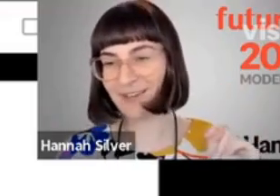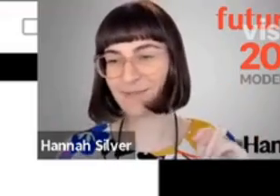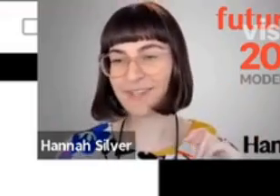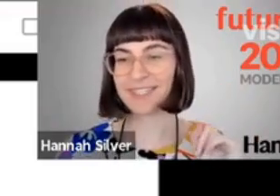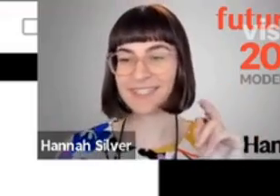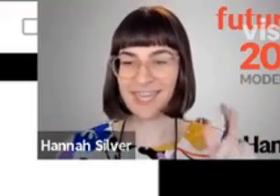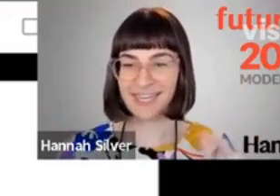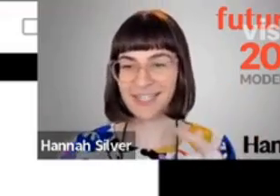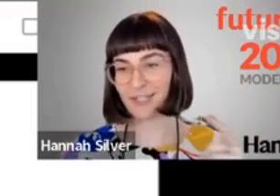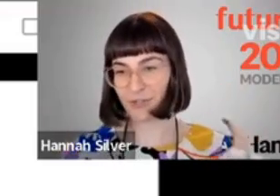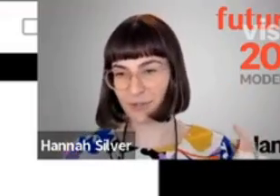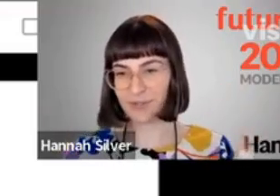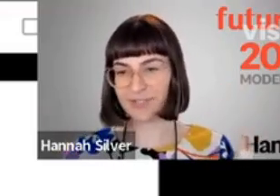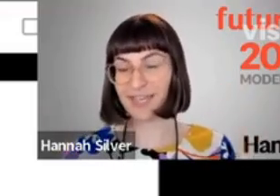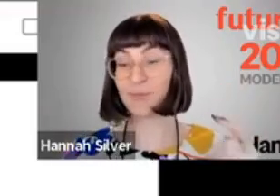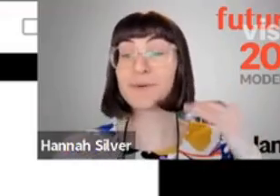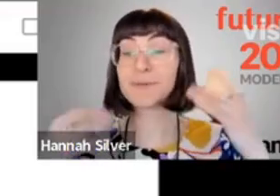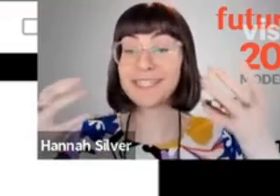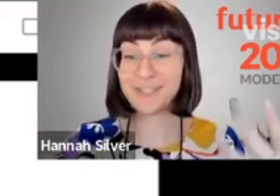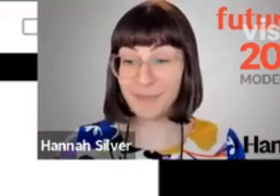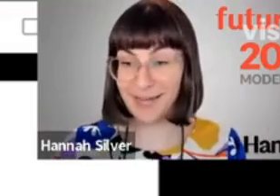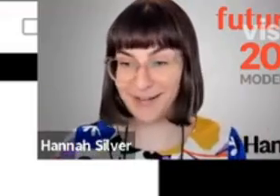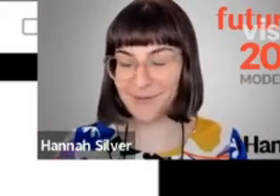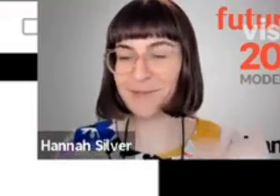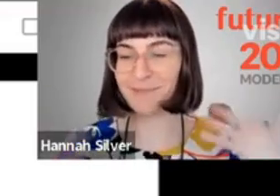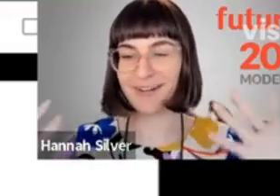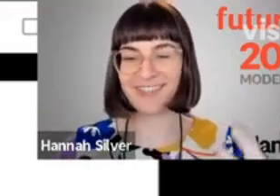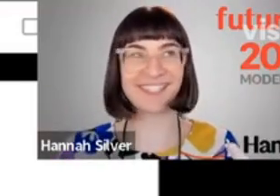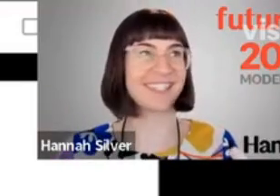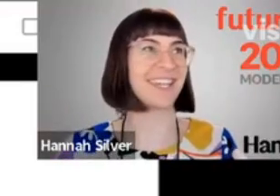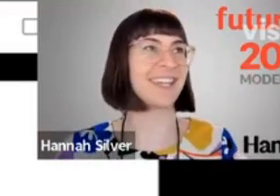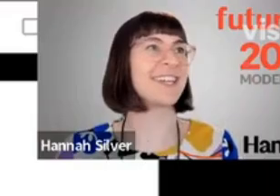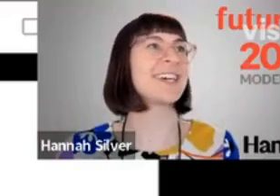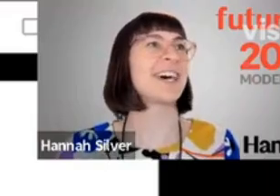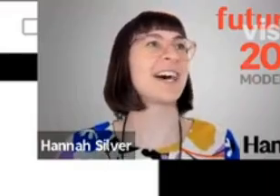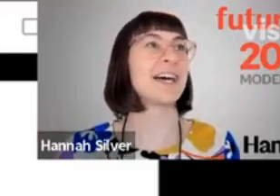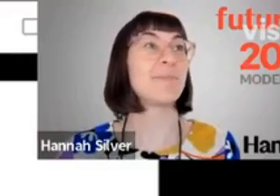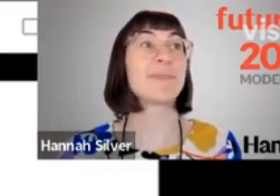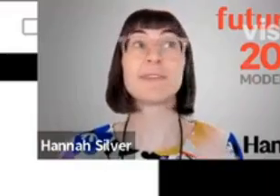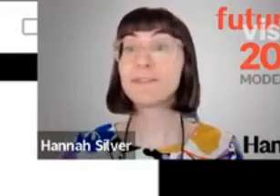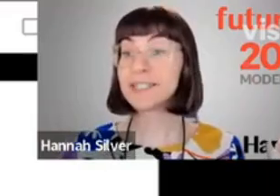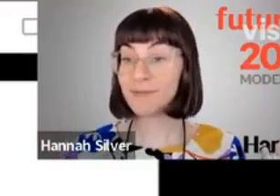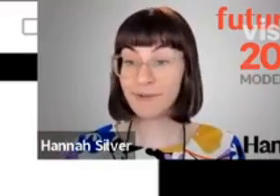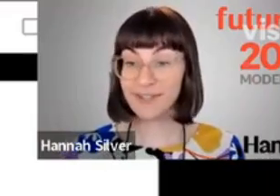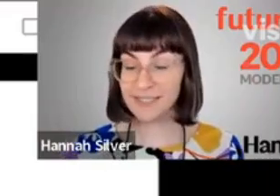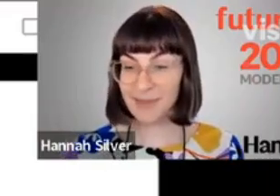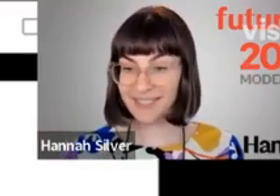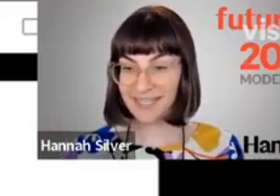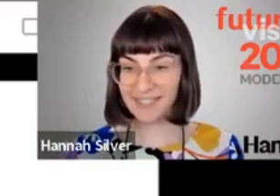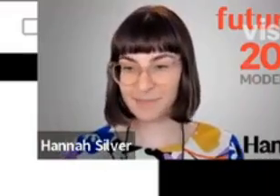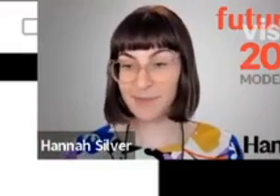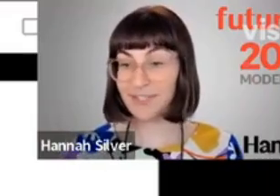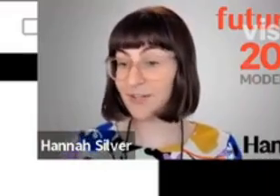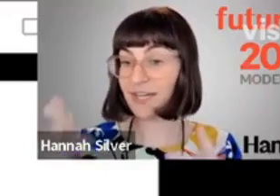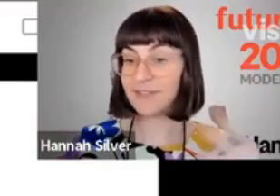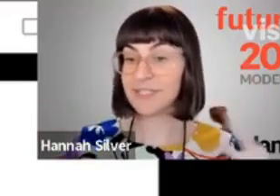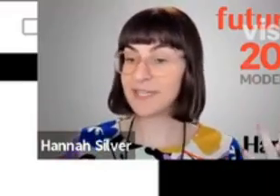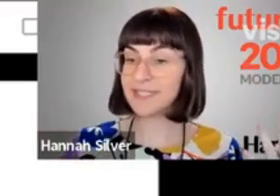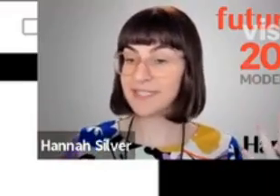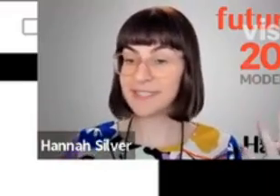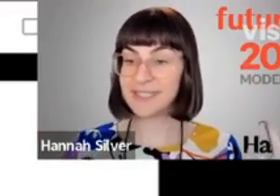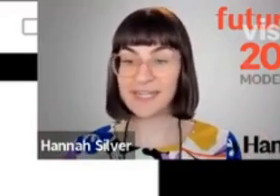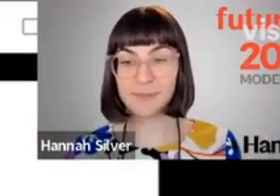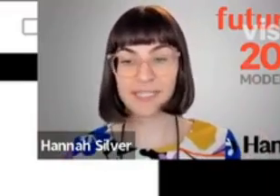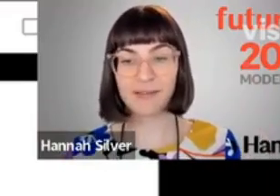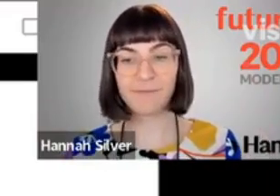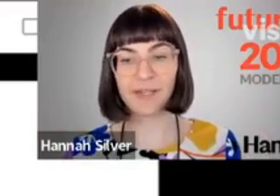people have said to you? And what would we do better? What would be a better thing to say? Favorite deaf-friendly spaces. Maybe these are not even